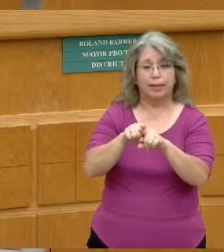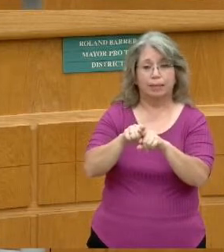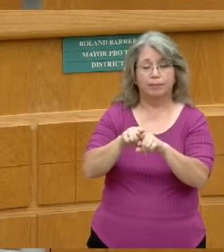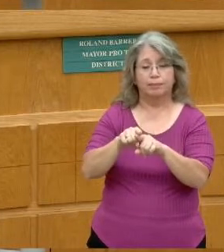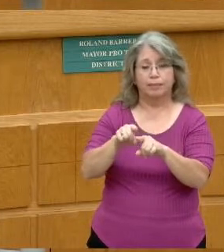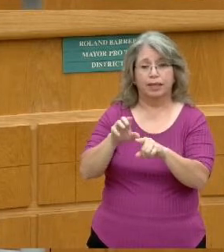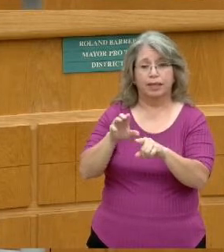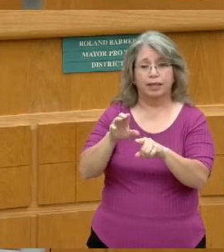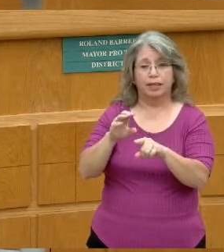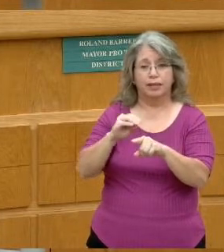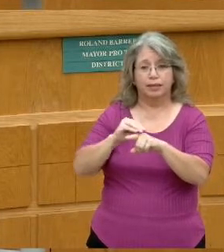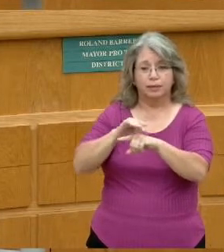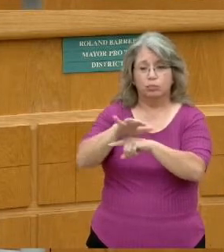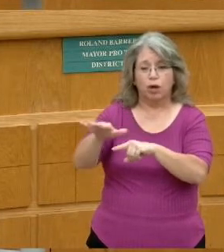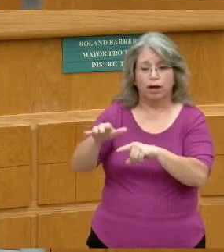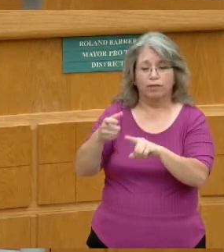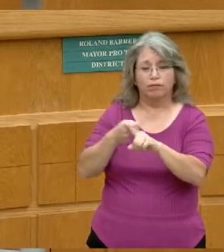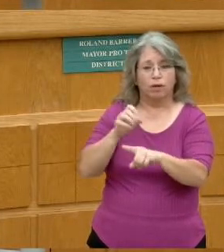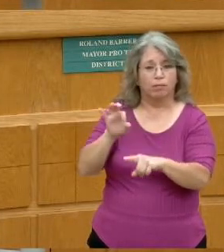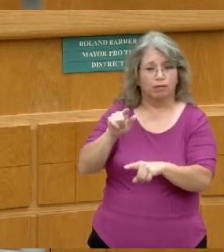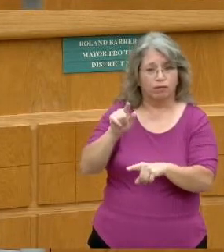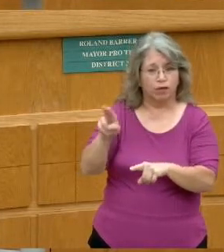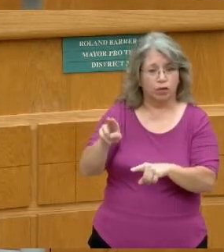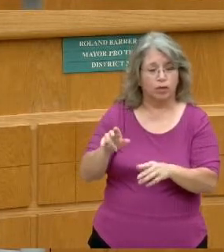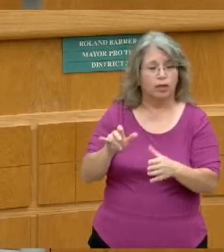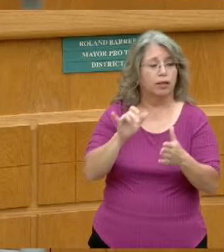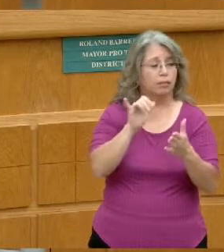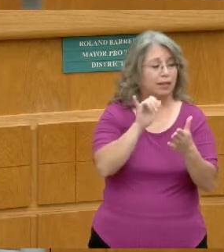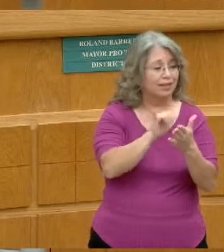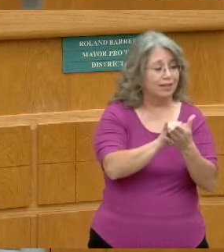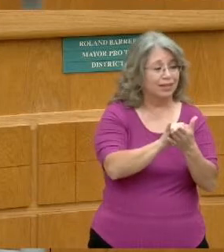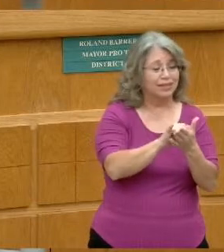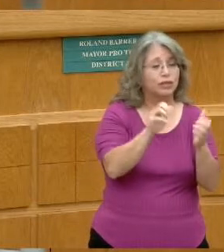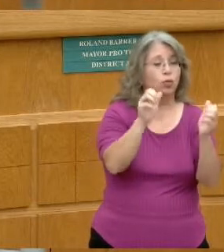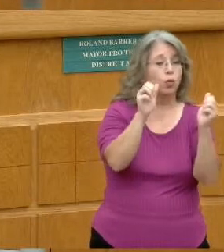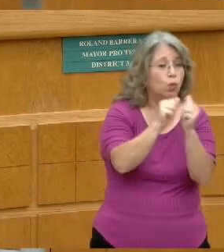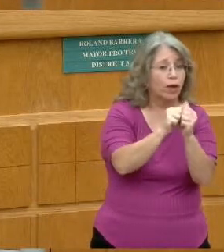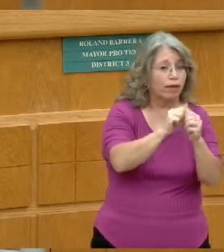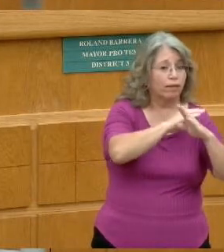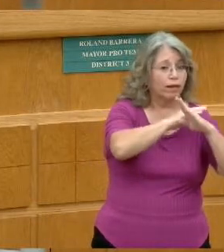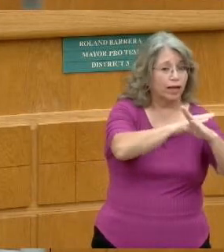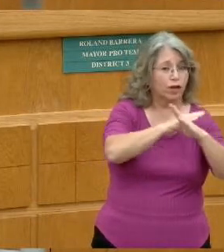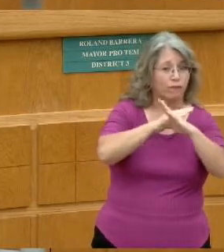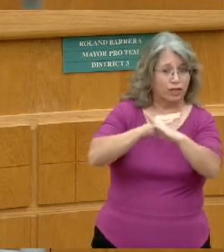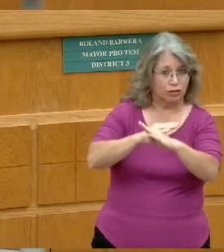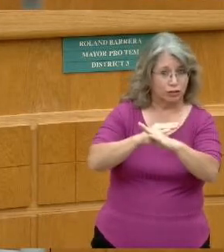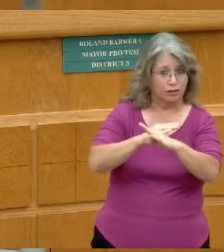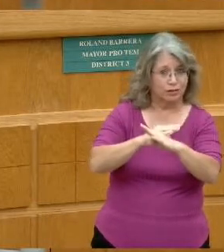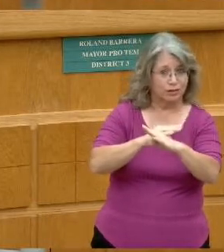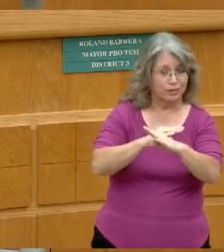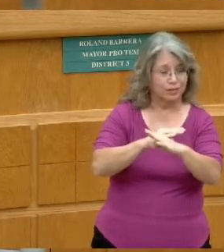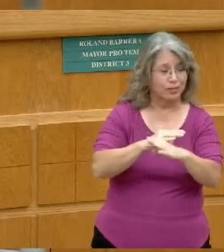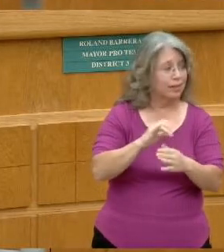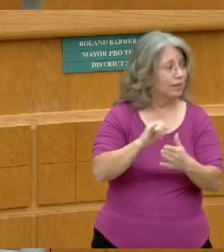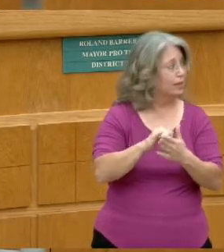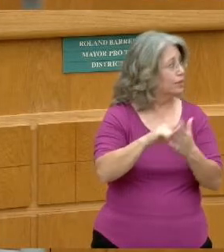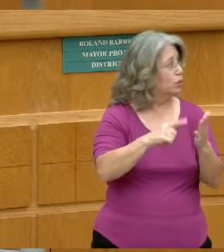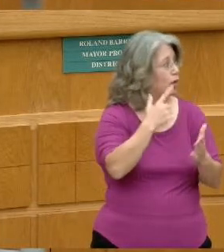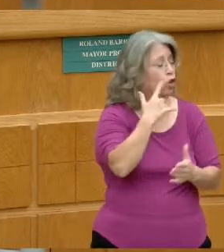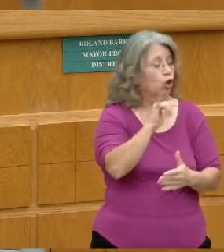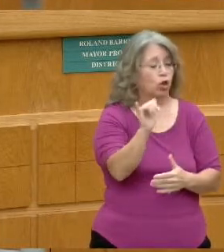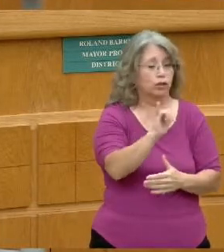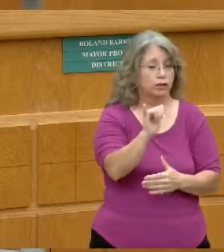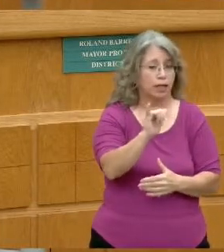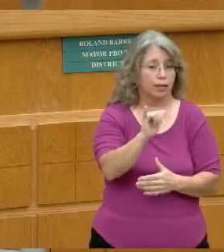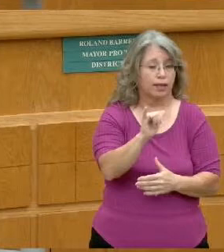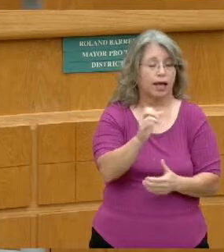interventions in place. This is COVID-19 with interventions in place. In South Texas. This is what it looks like in terms of